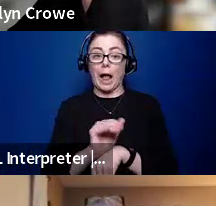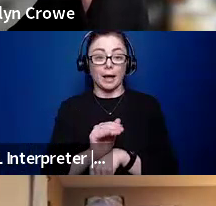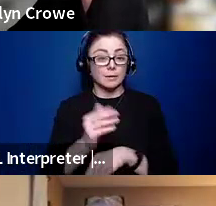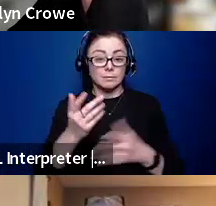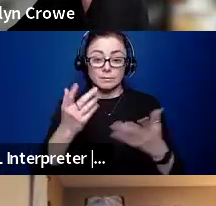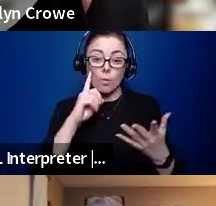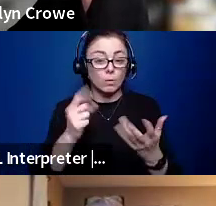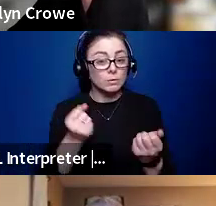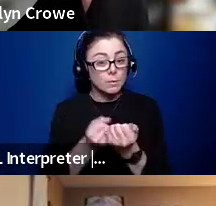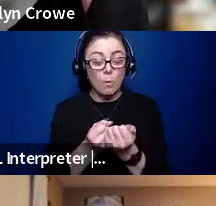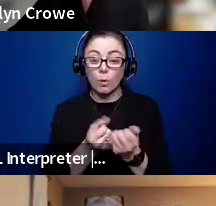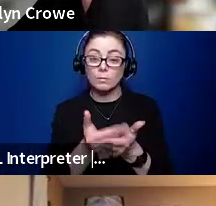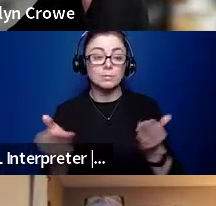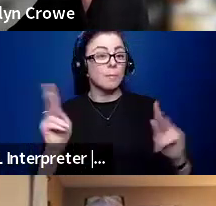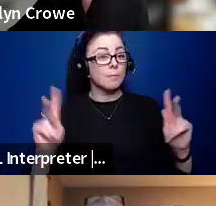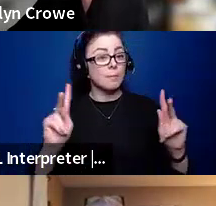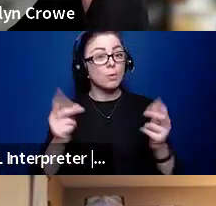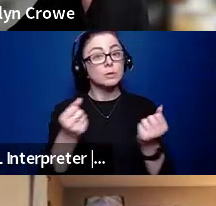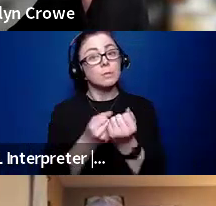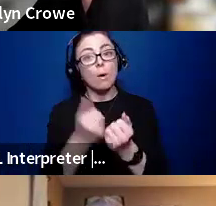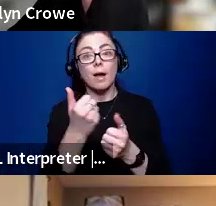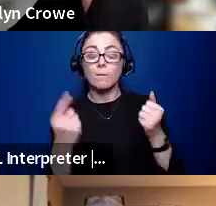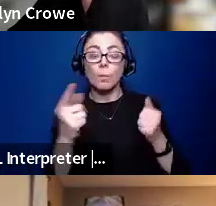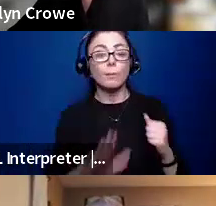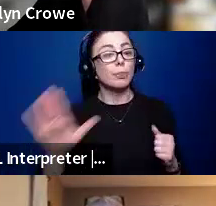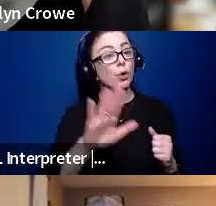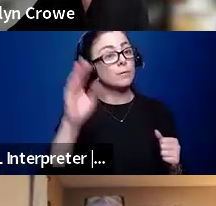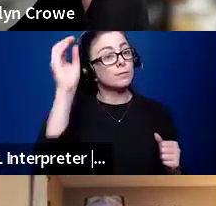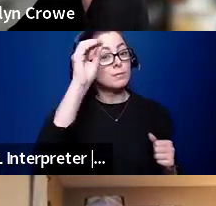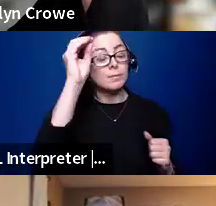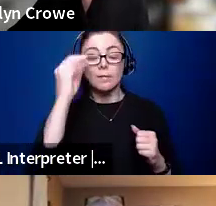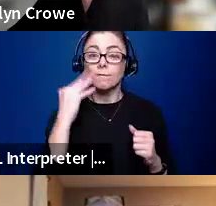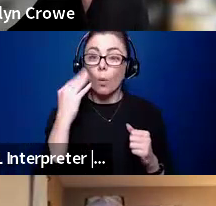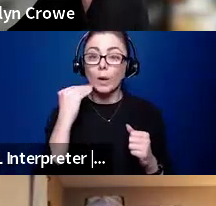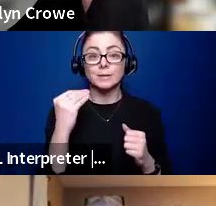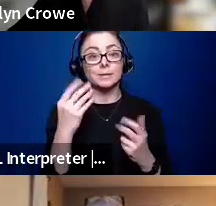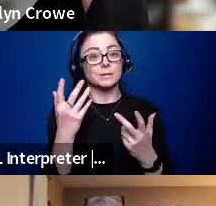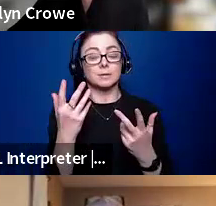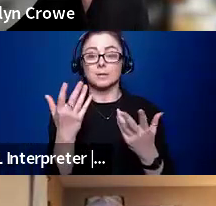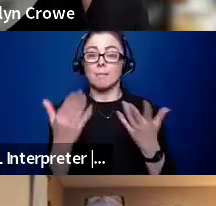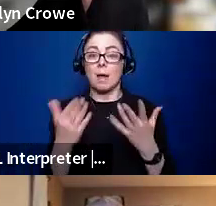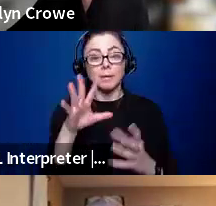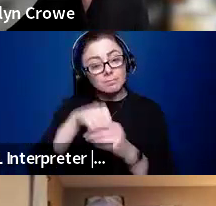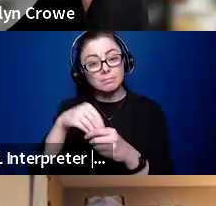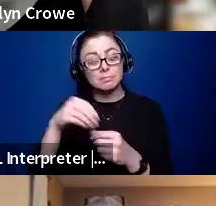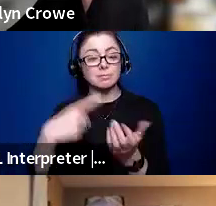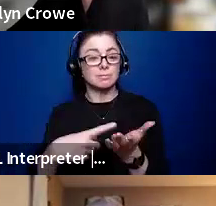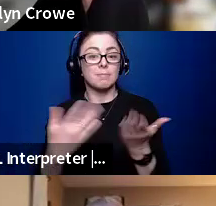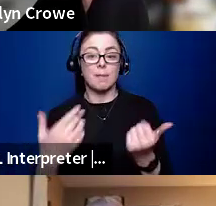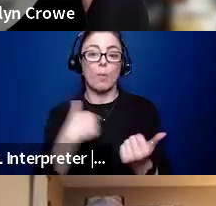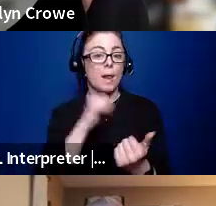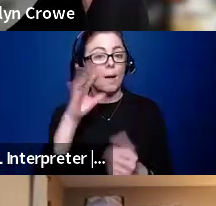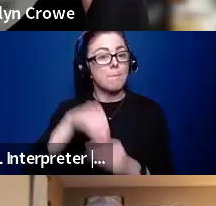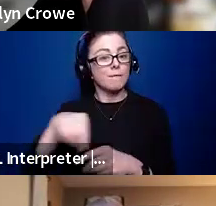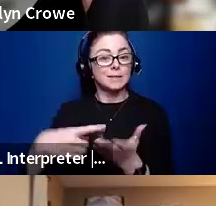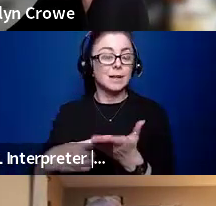support everybody, support everybody's voice, as Carlin said, get a seat at the table where maybe we didn't have one before, and help bring these